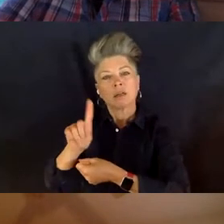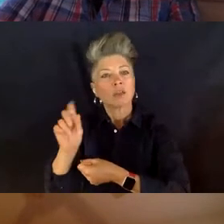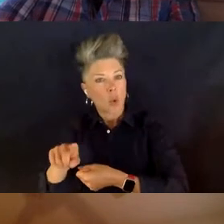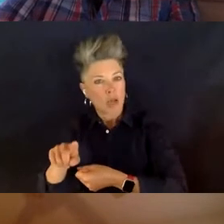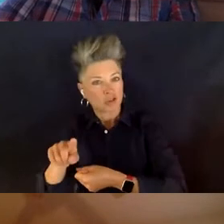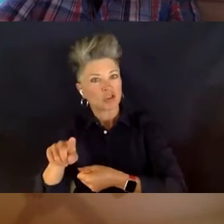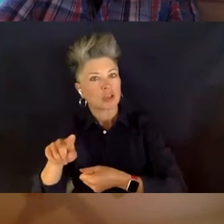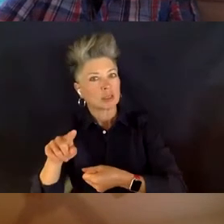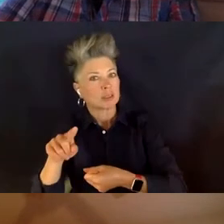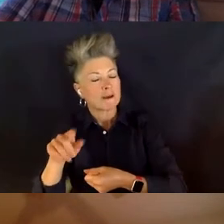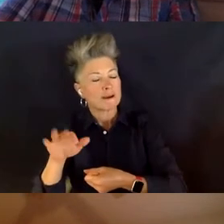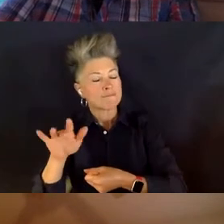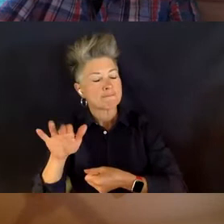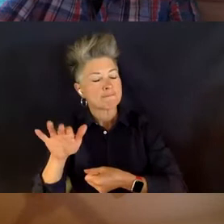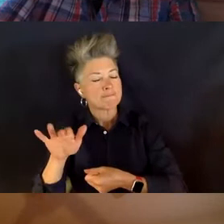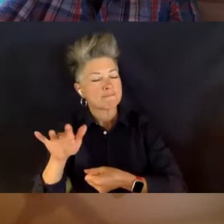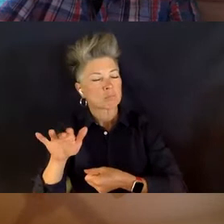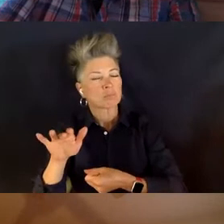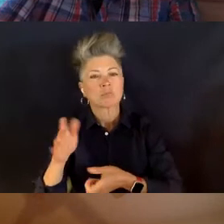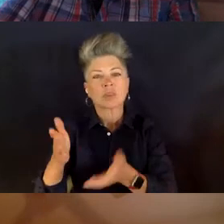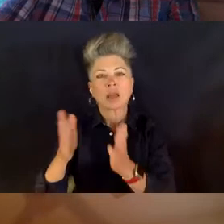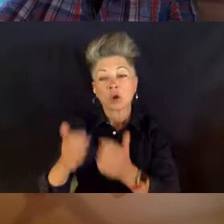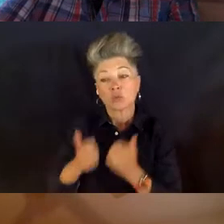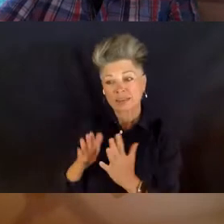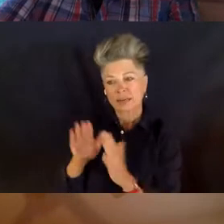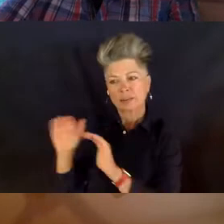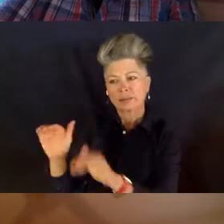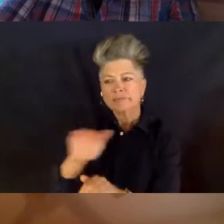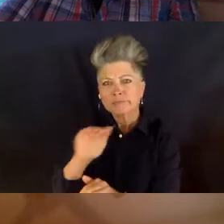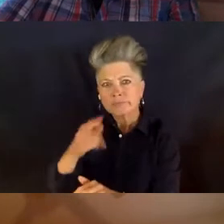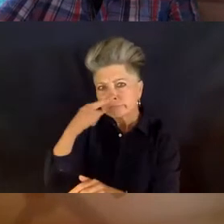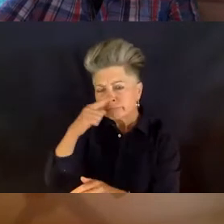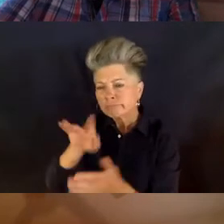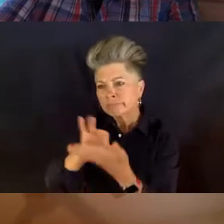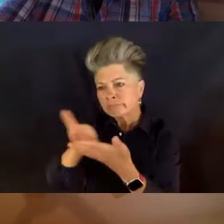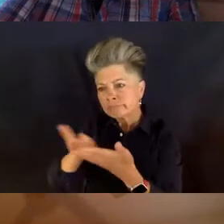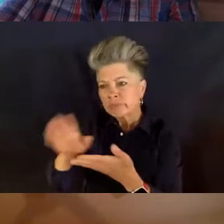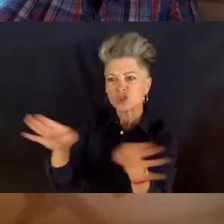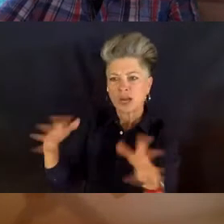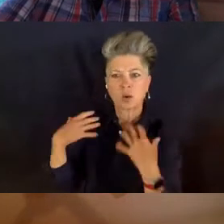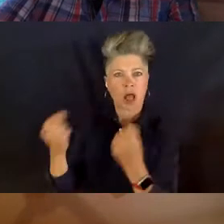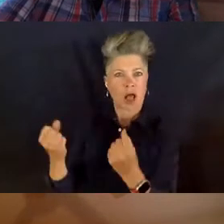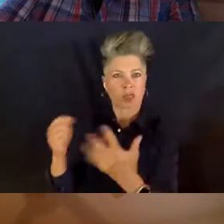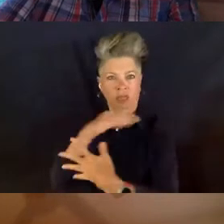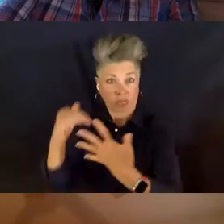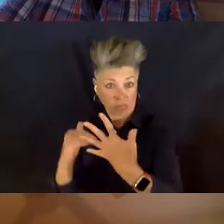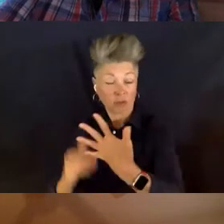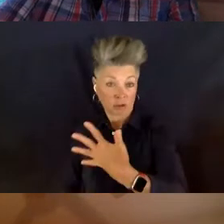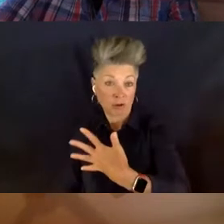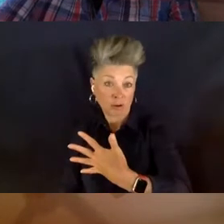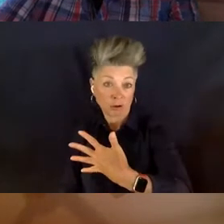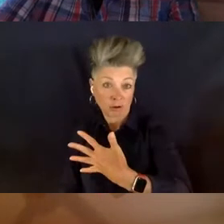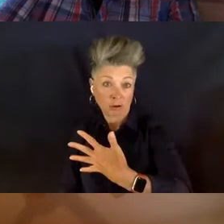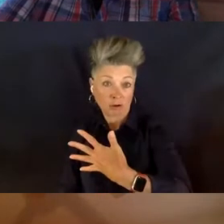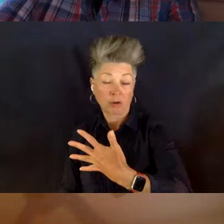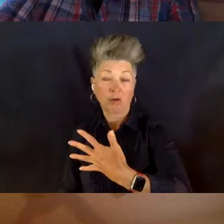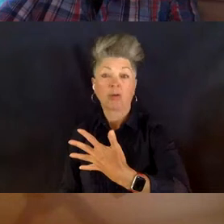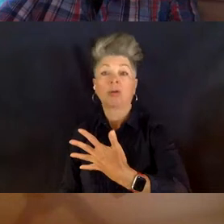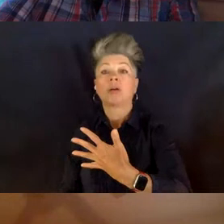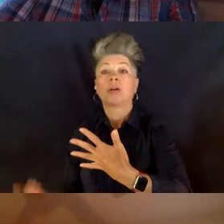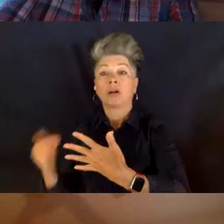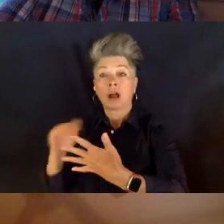residents to rank their general health, how they felt. And they were given the option to choose